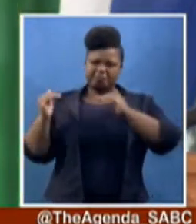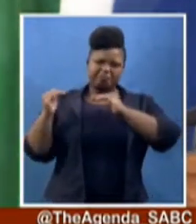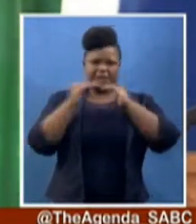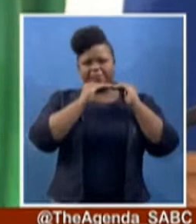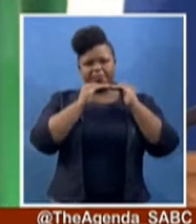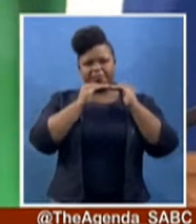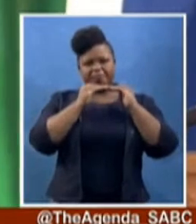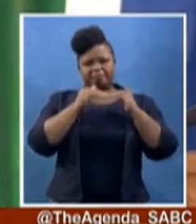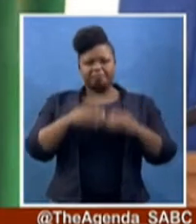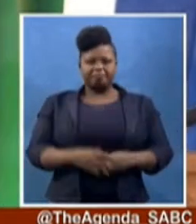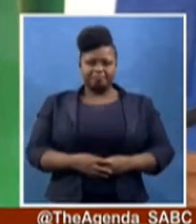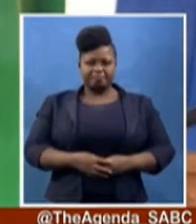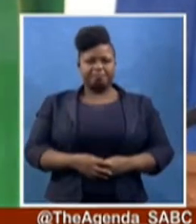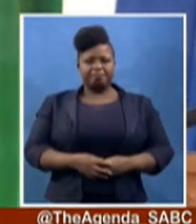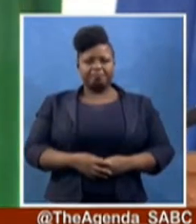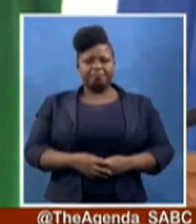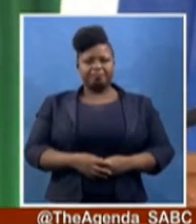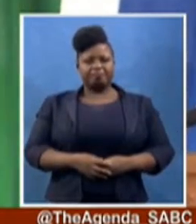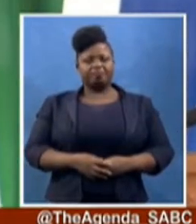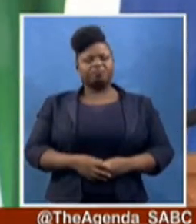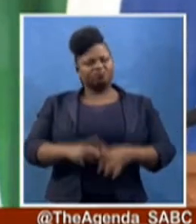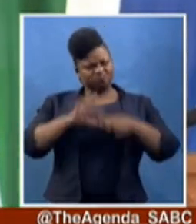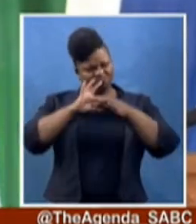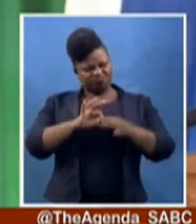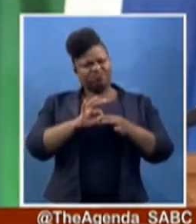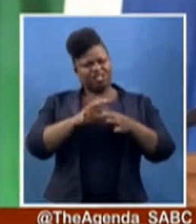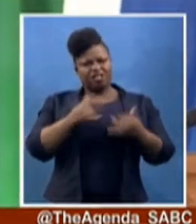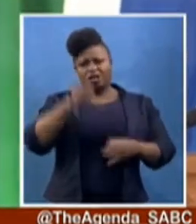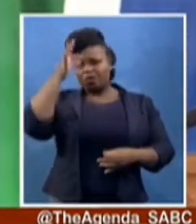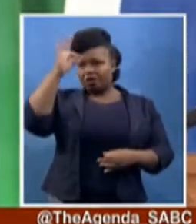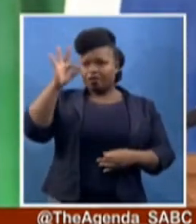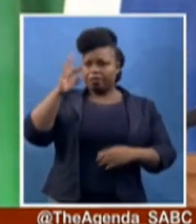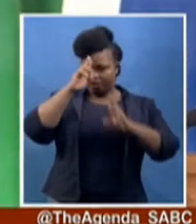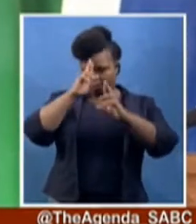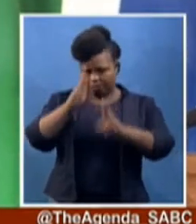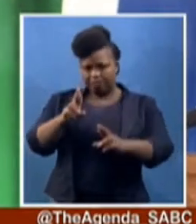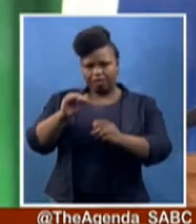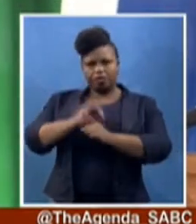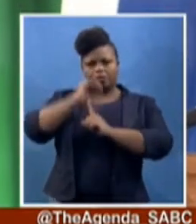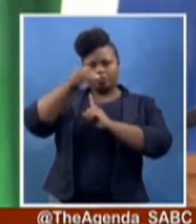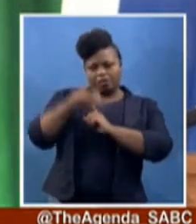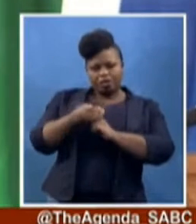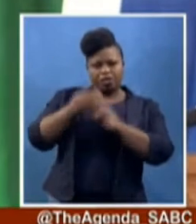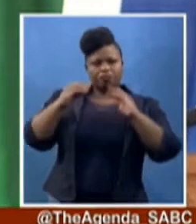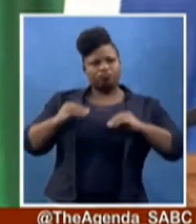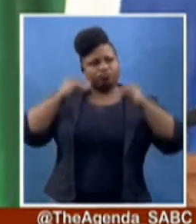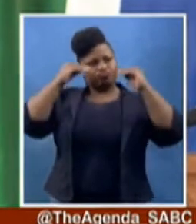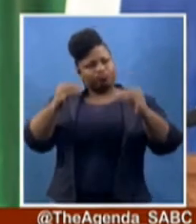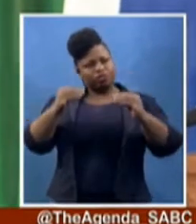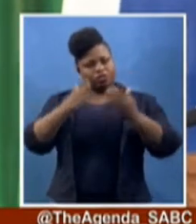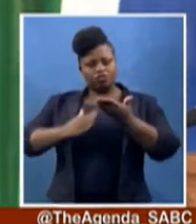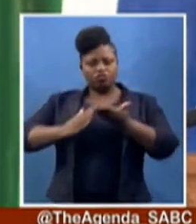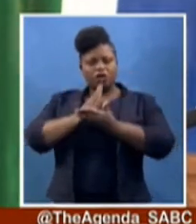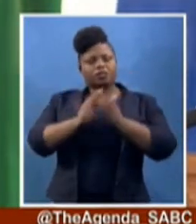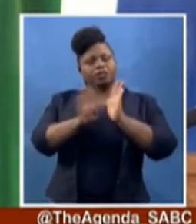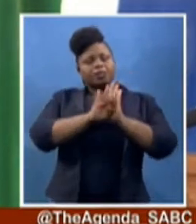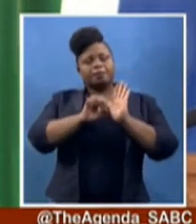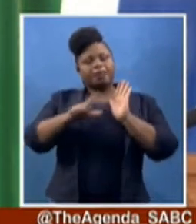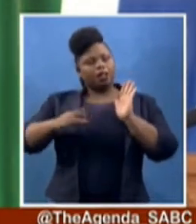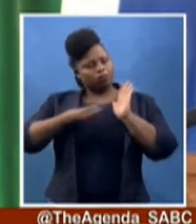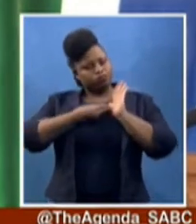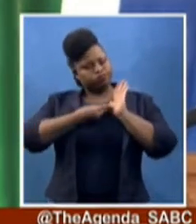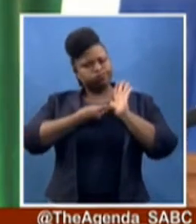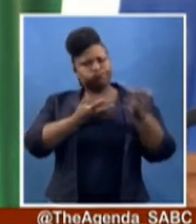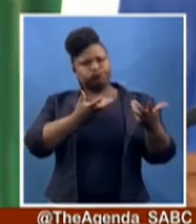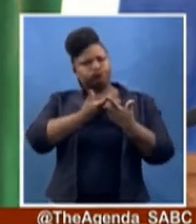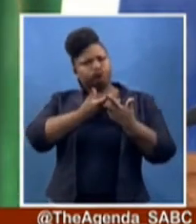to respect, to protect, to promote, to fulfill the rights in the Bill of Rights, acknowledging that it is not enough for government to